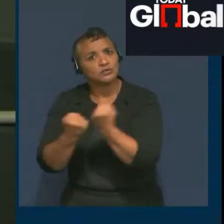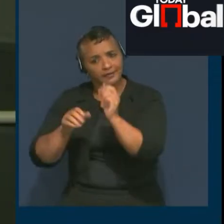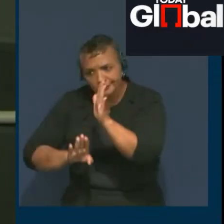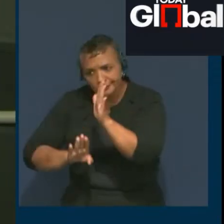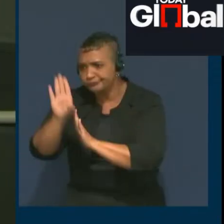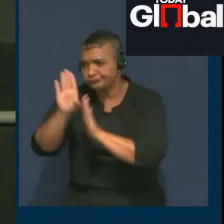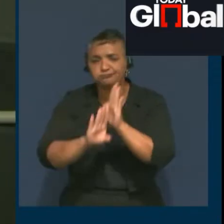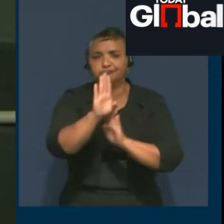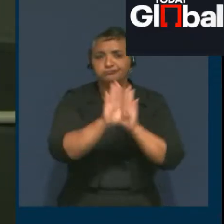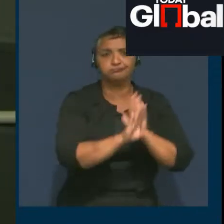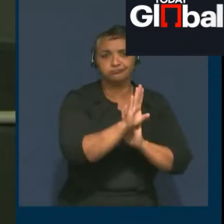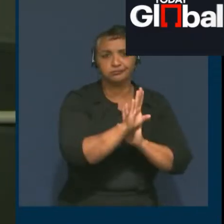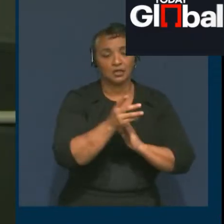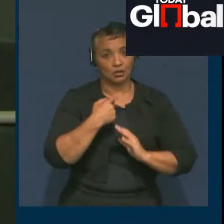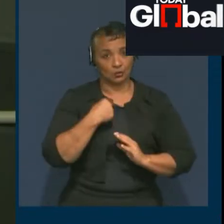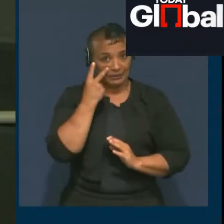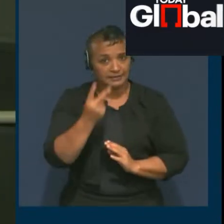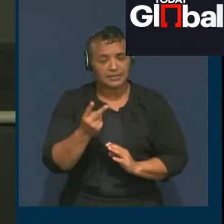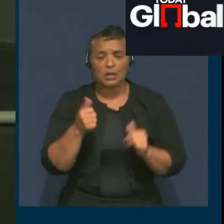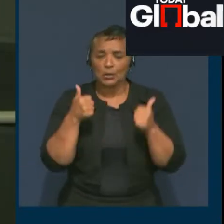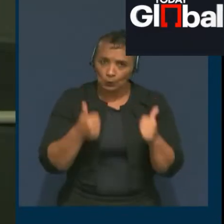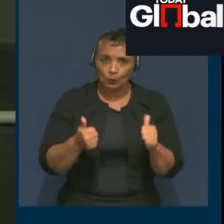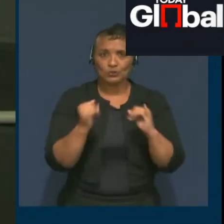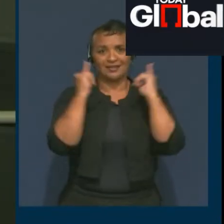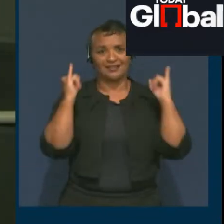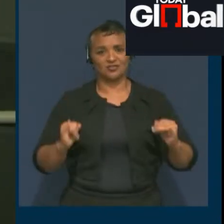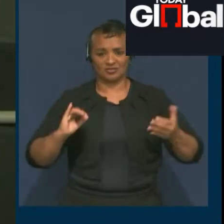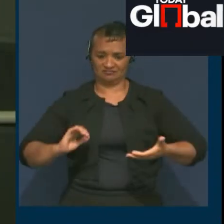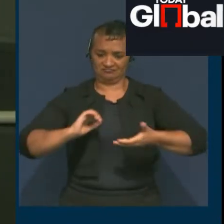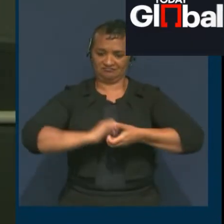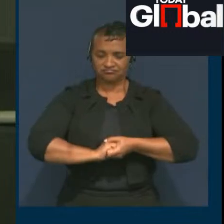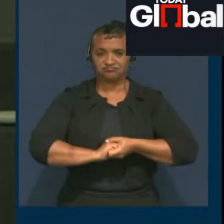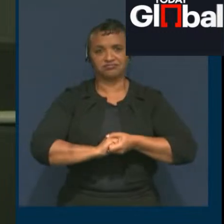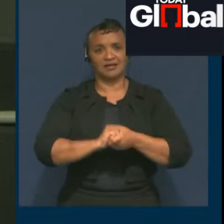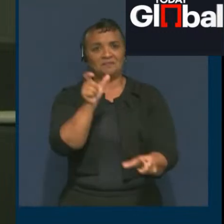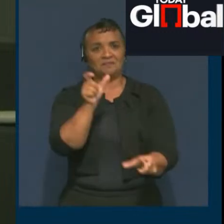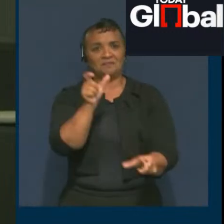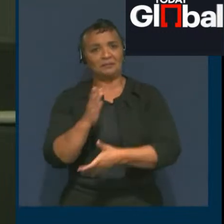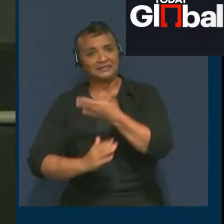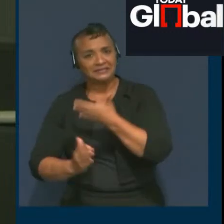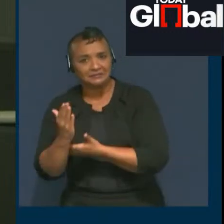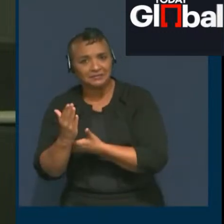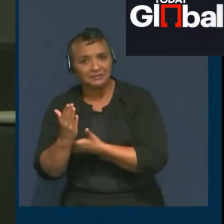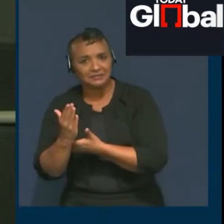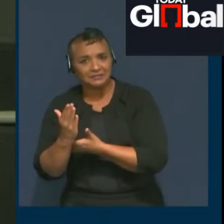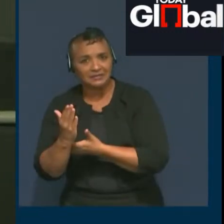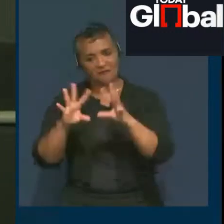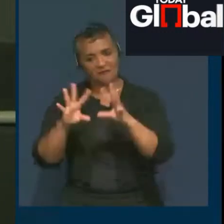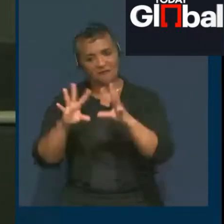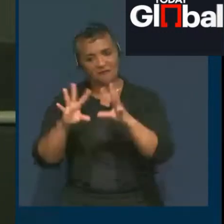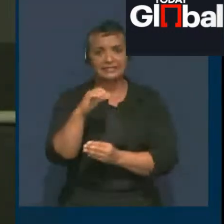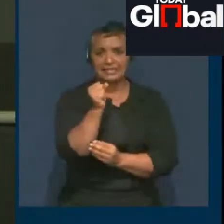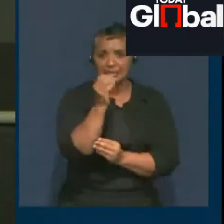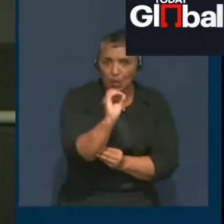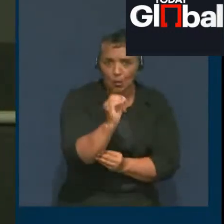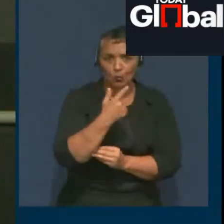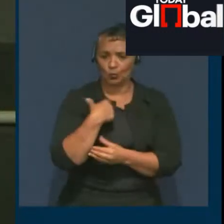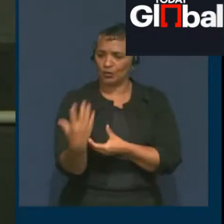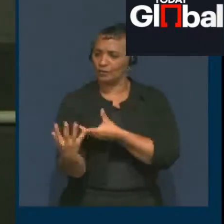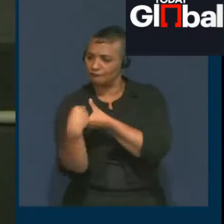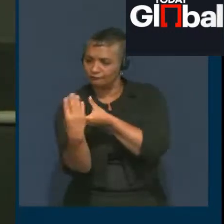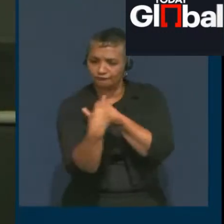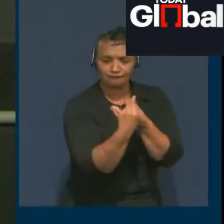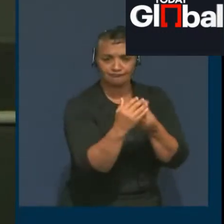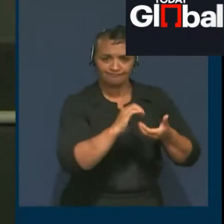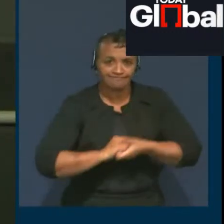national will, institutional cooperation, and partnership with persons with disabilities, their families, and civil society organizations representing them. At the